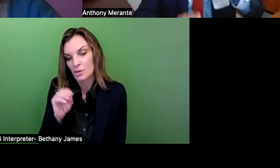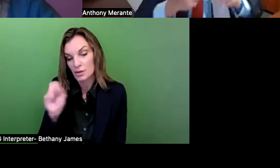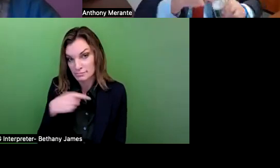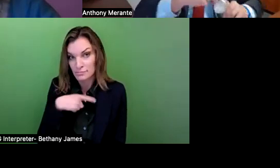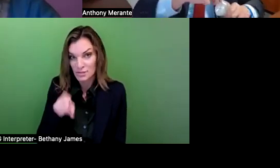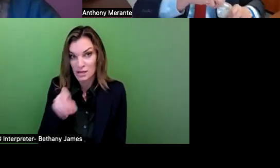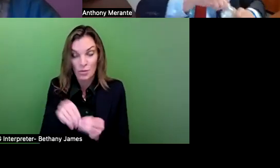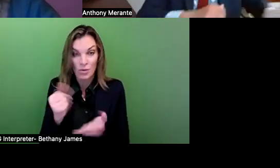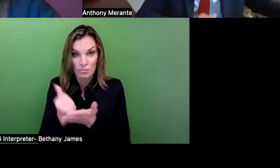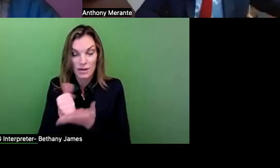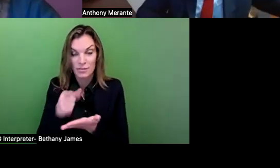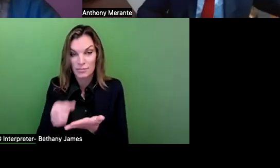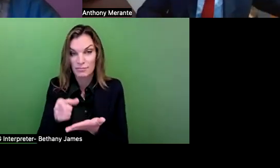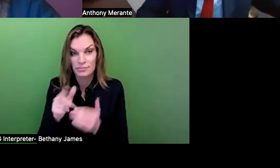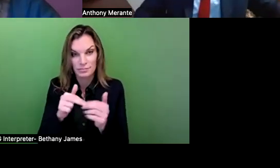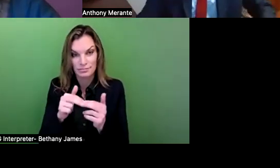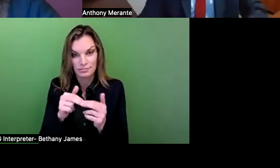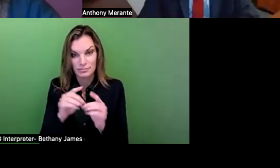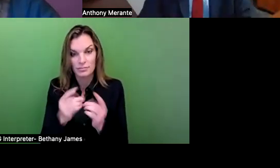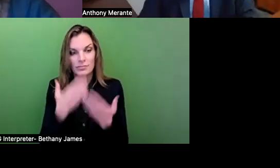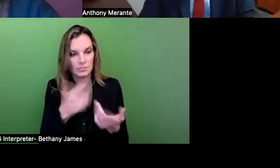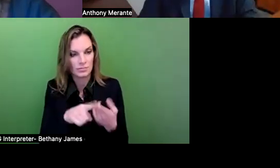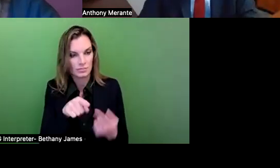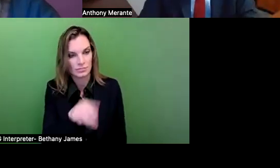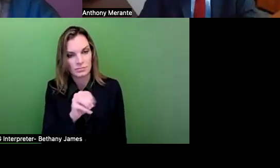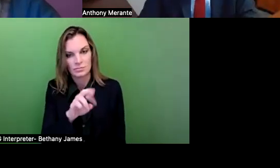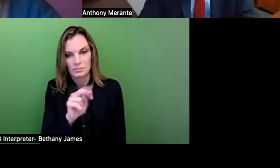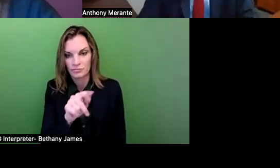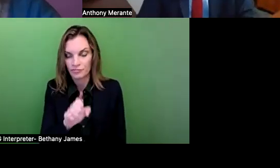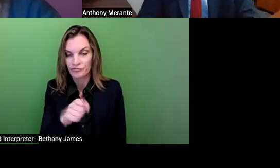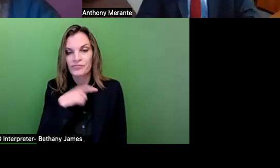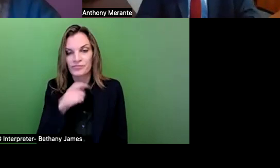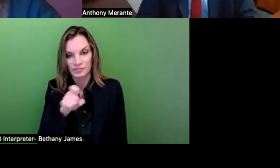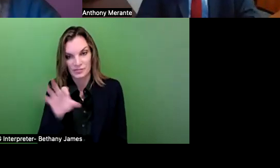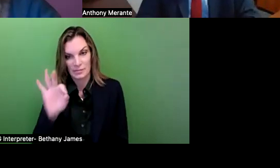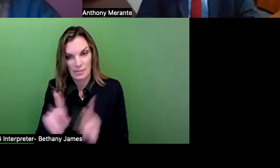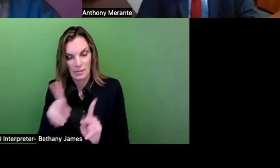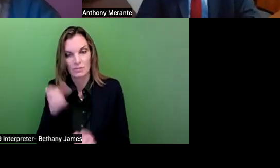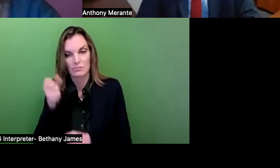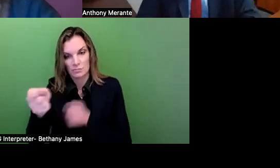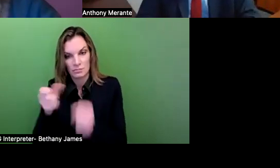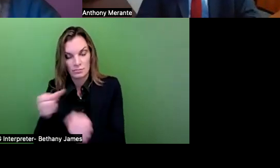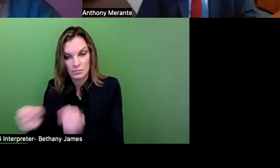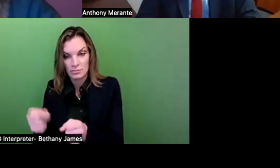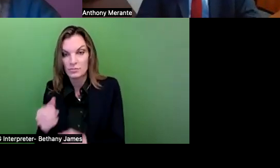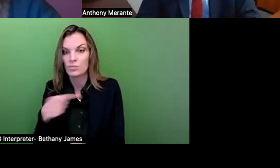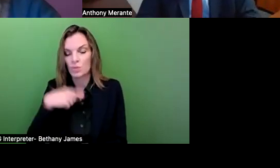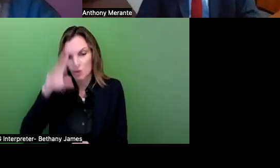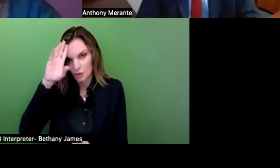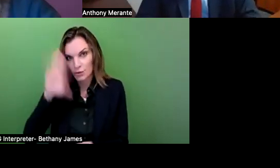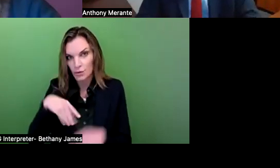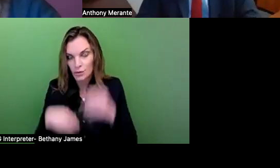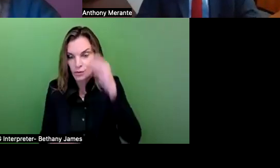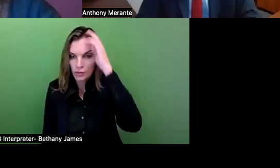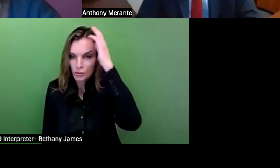And with the help of actually Mr. Merante, we were able to put over 9 additional people in the building department, knowing full well that with